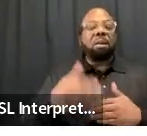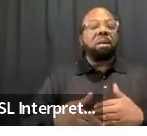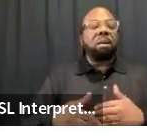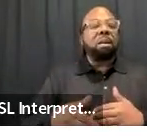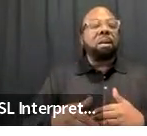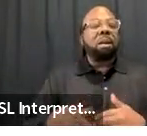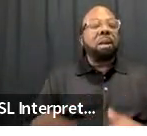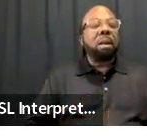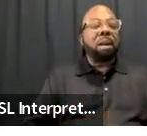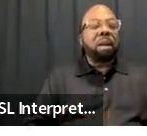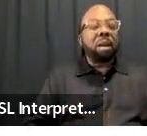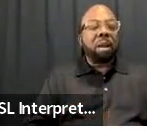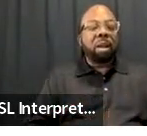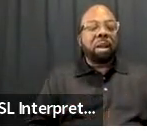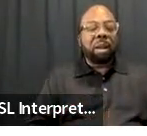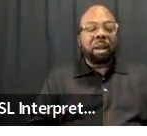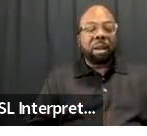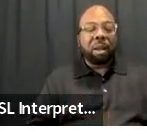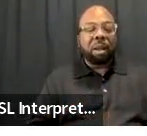Chesler.